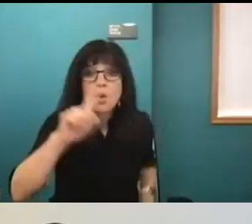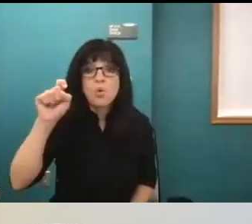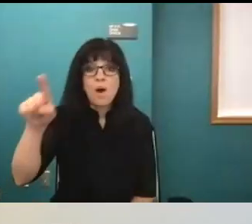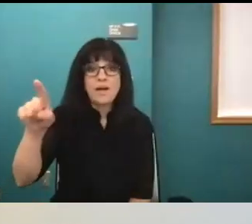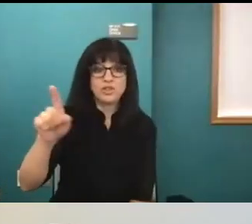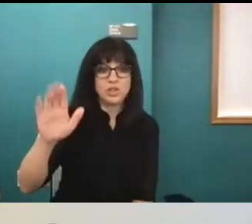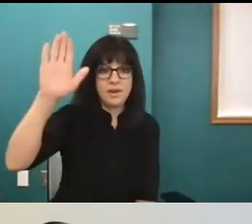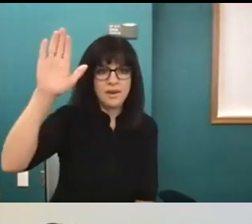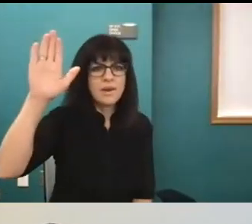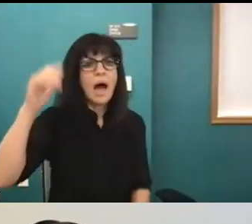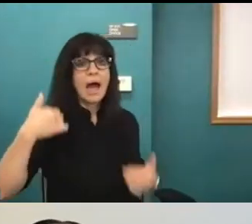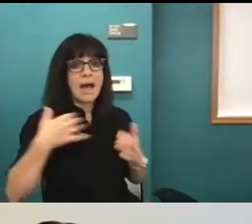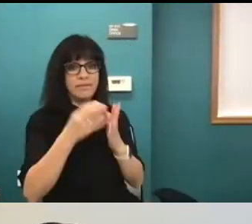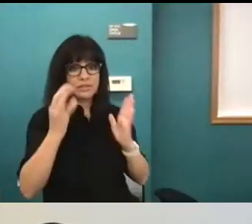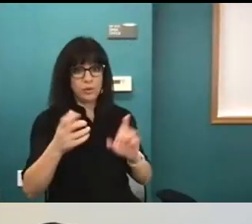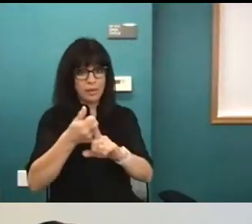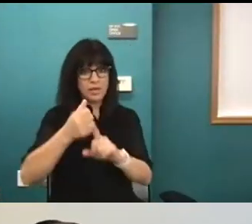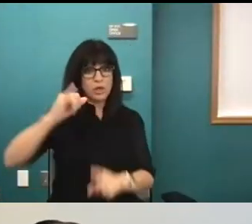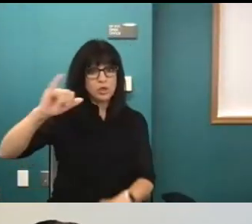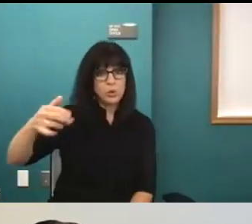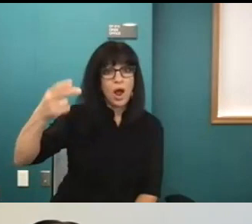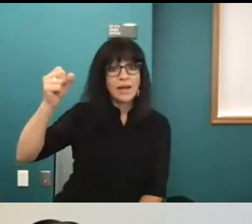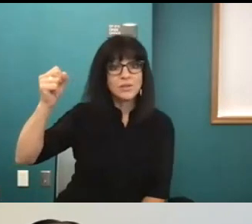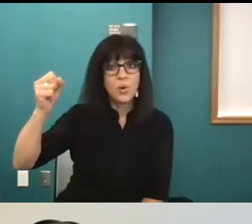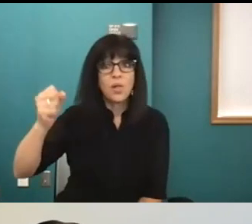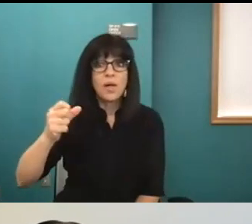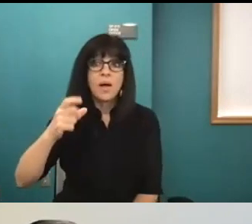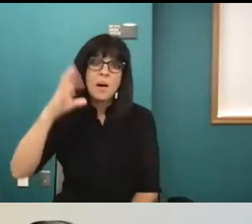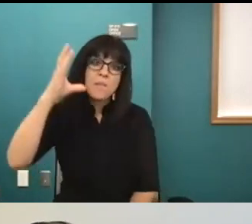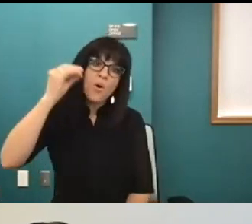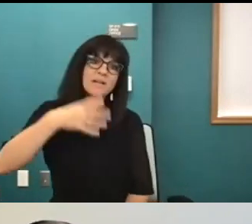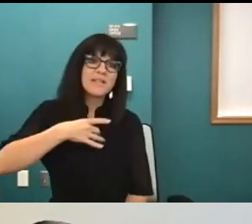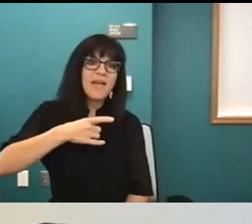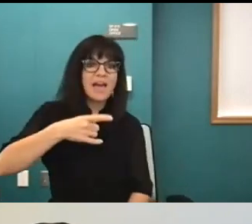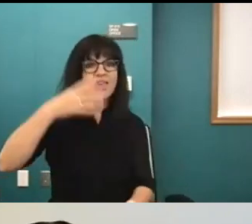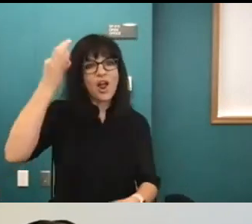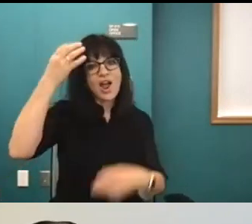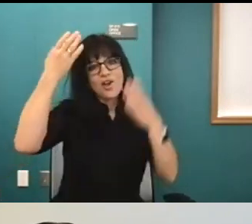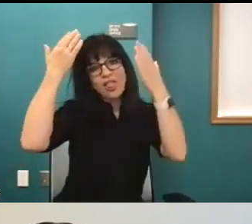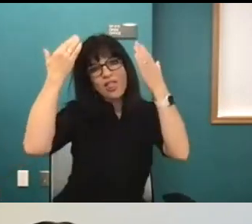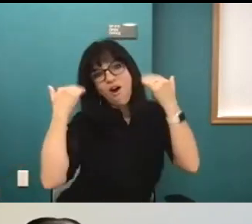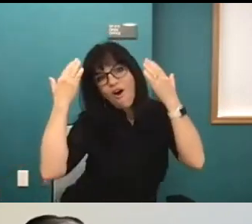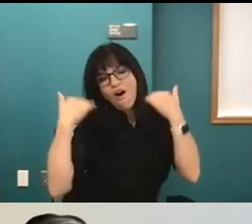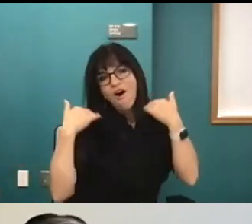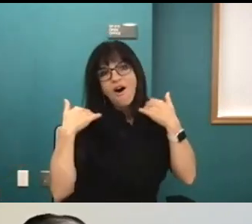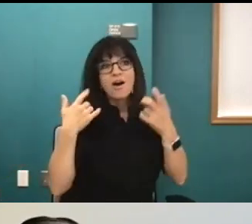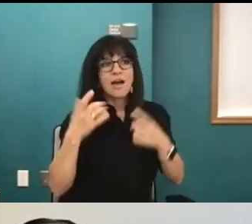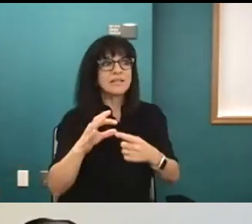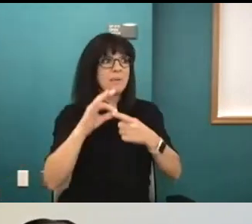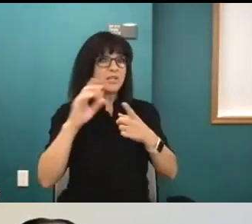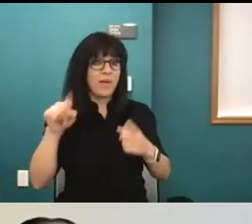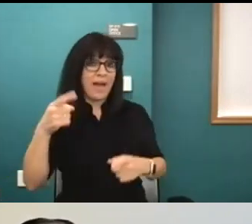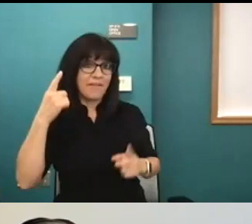high who, guess what? Boys kind of like their hair a little longer sometimes, especially when they've had hearing loss. Believe me, being